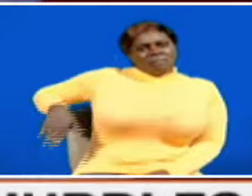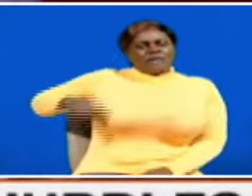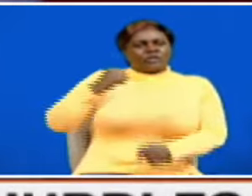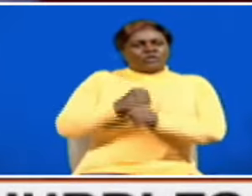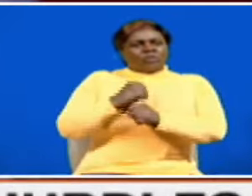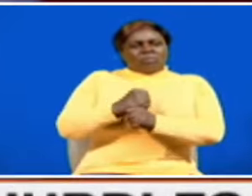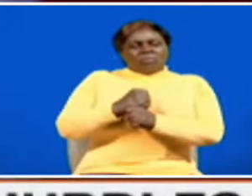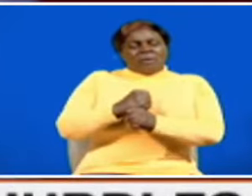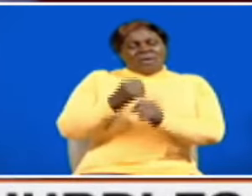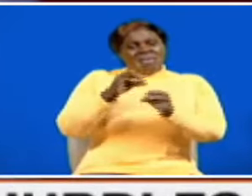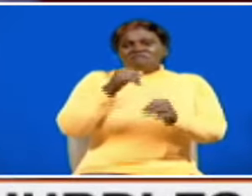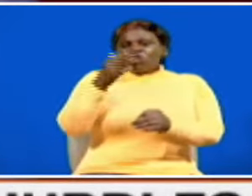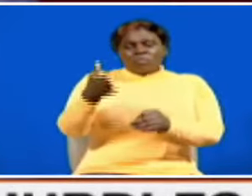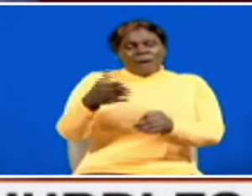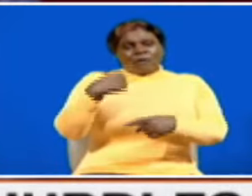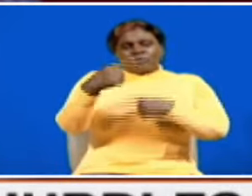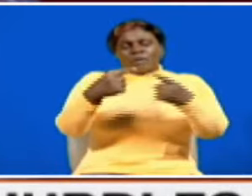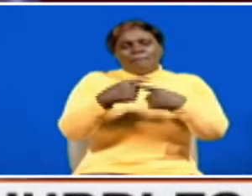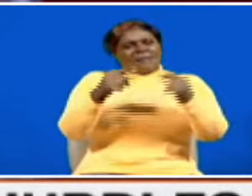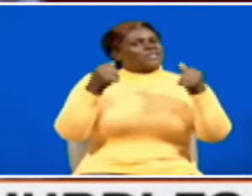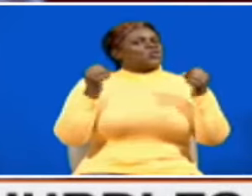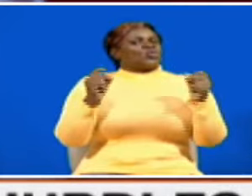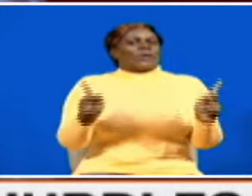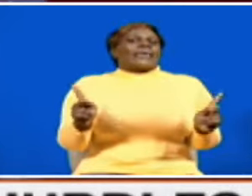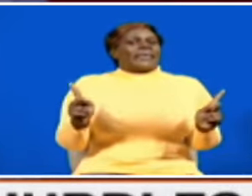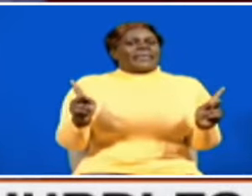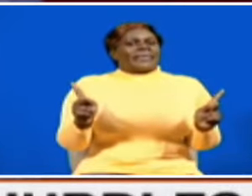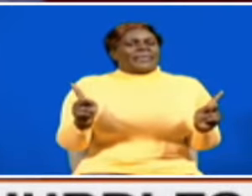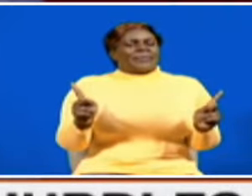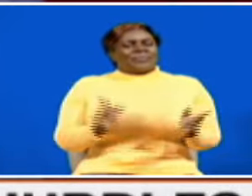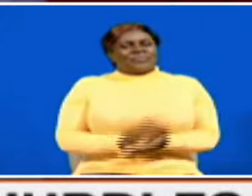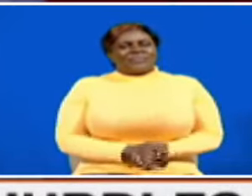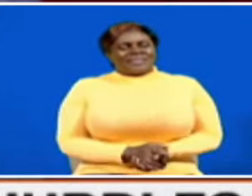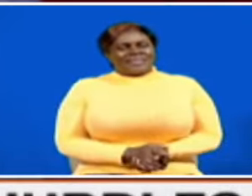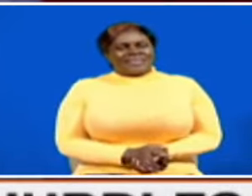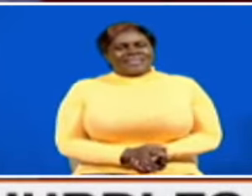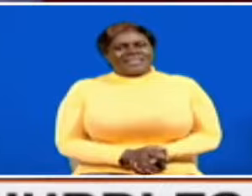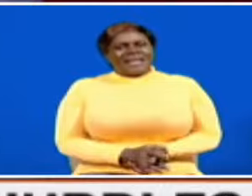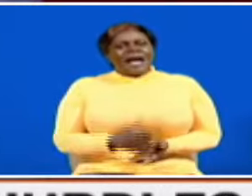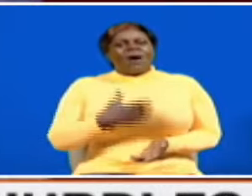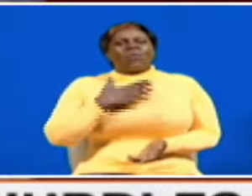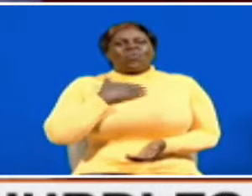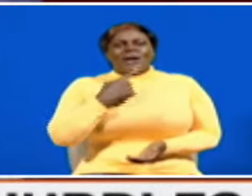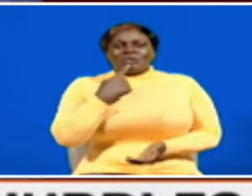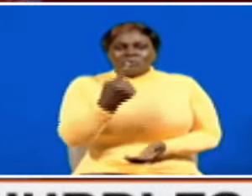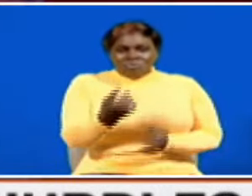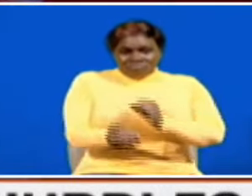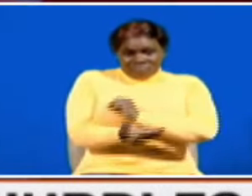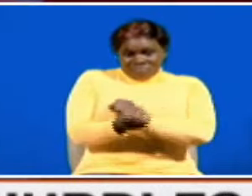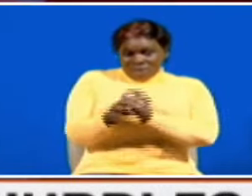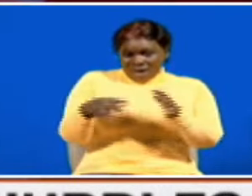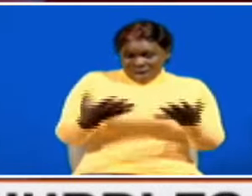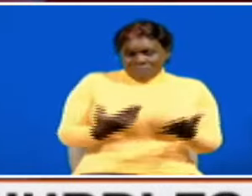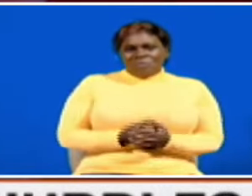tungekuwa tumesonga. Lakini sawa. So, mimi nataka niwaeleze ya